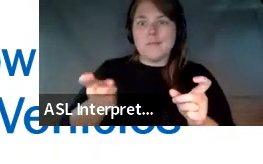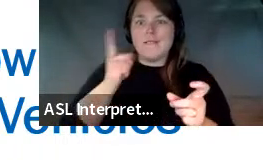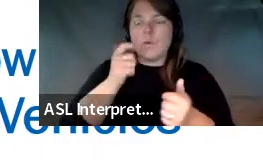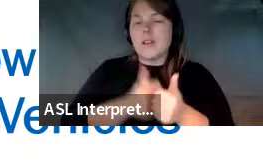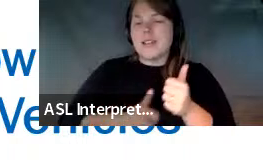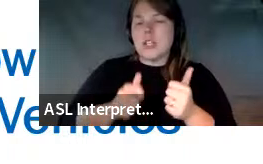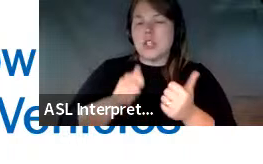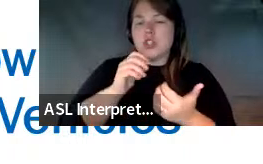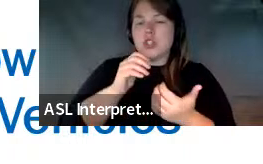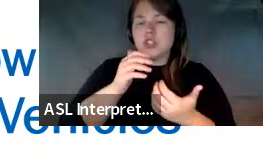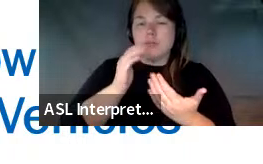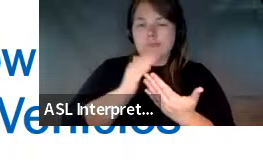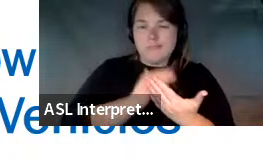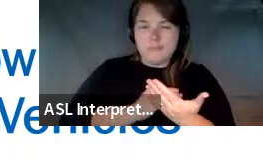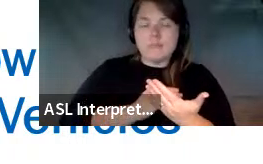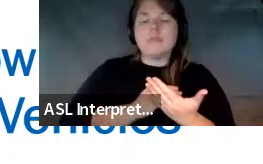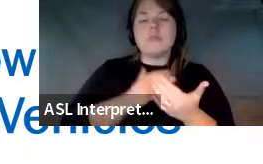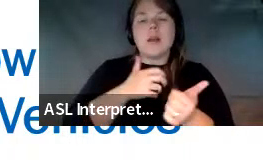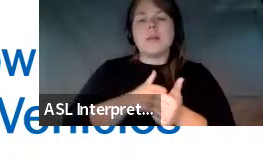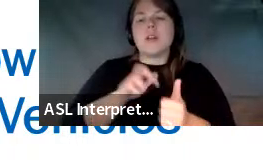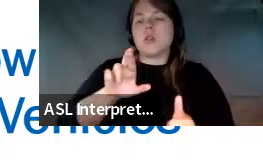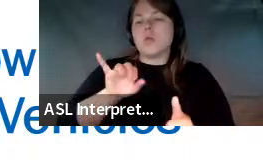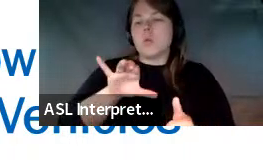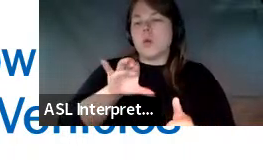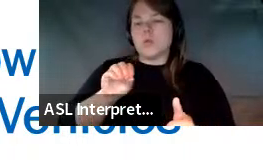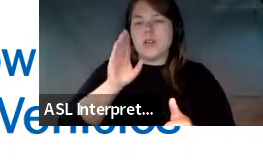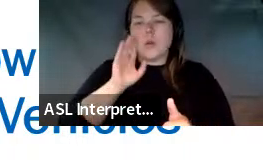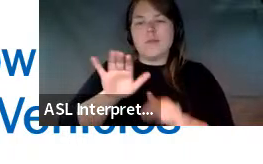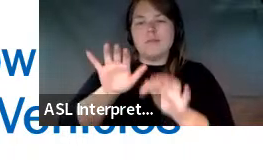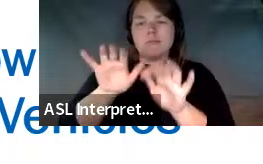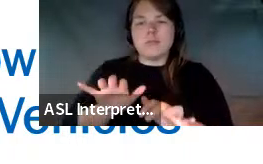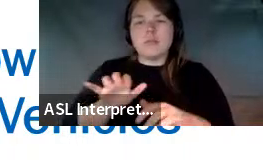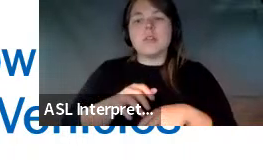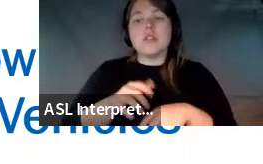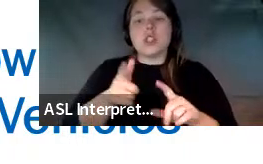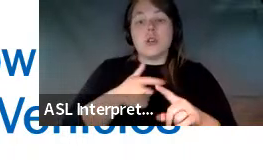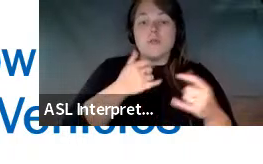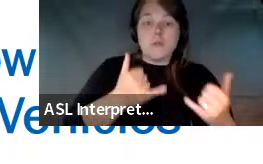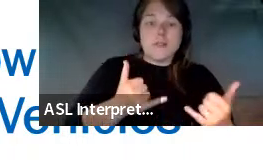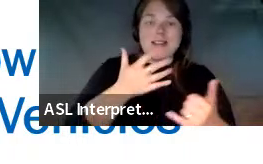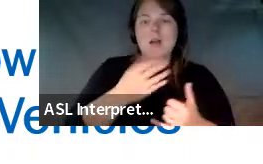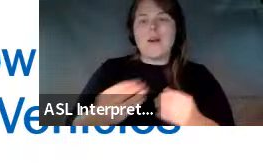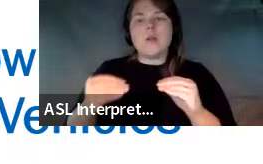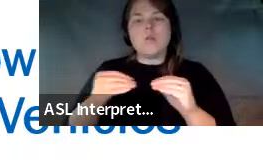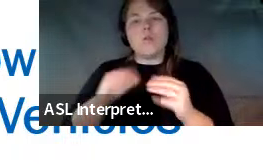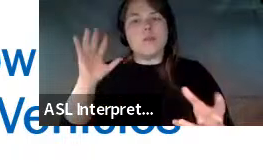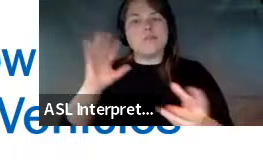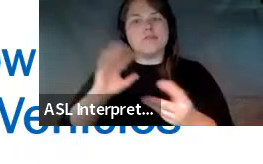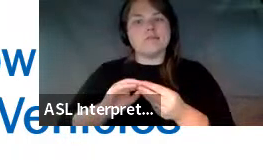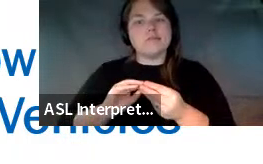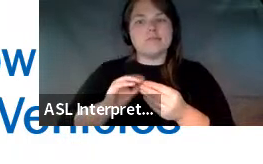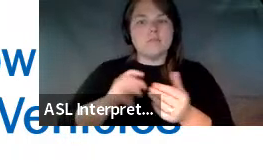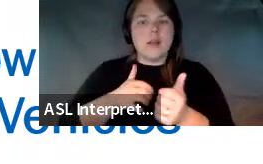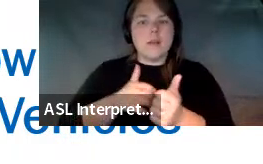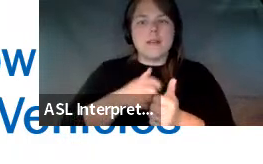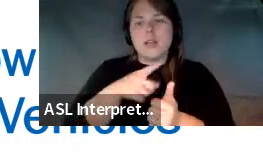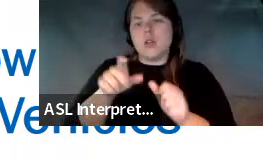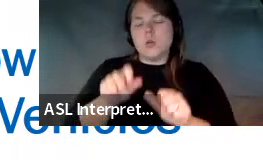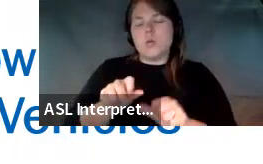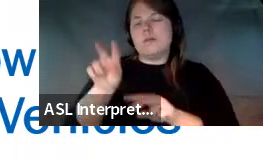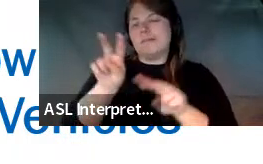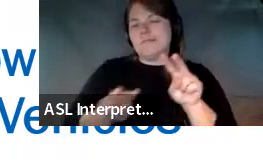tracker that we update every month. And so I'll have Rocio drop that in. So just between now and that more comprehensive update, you all can take a look.